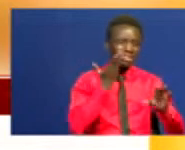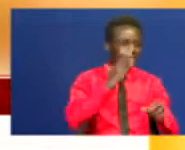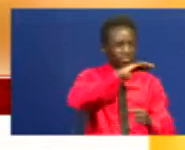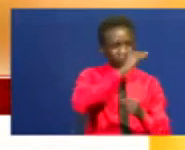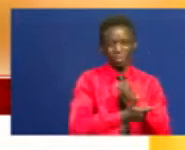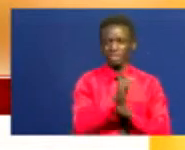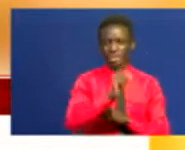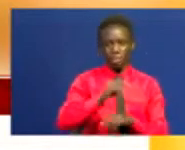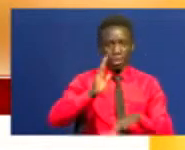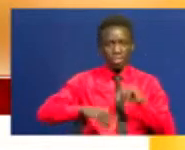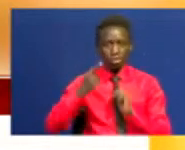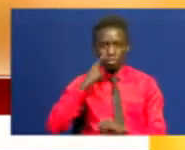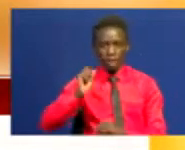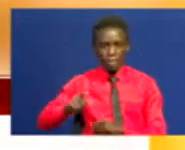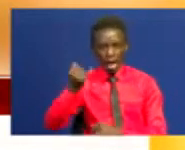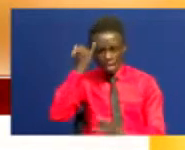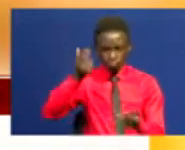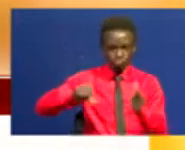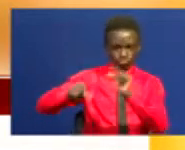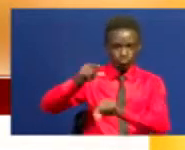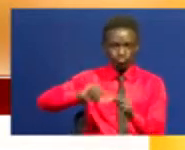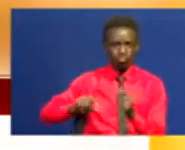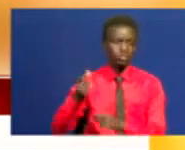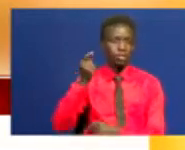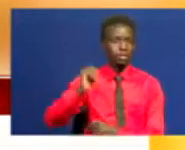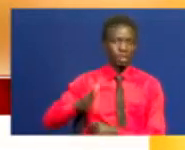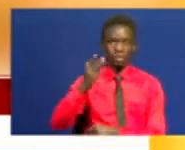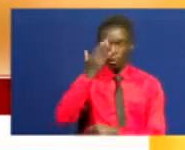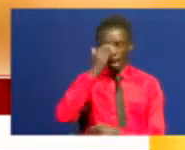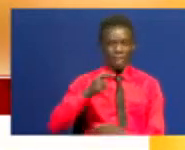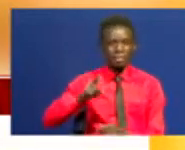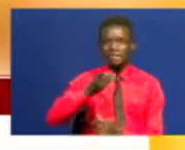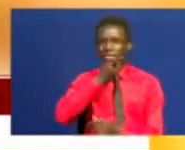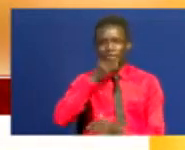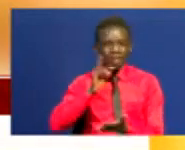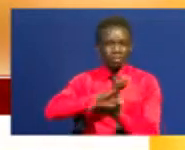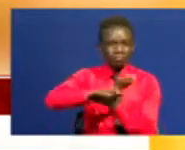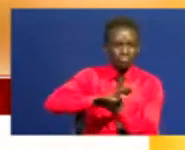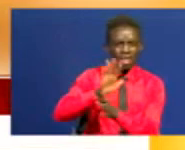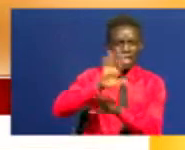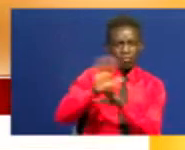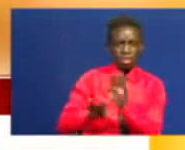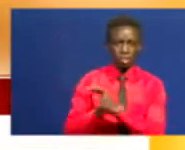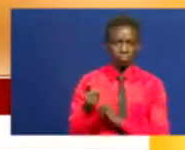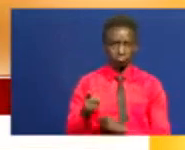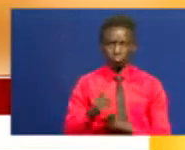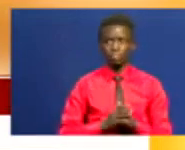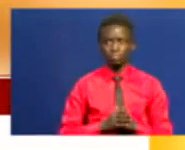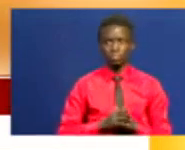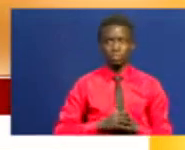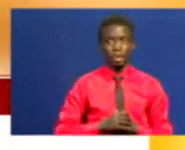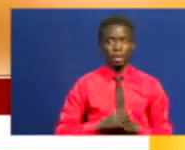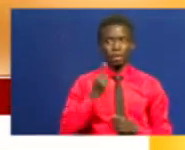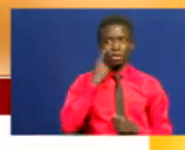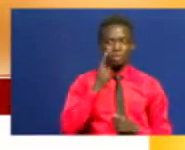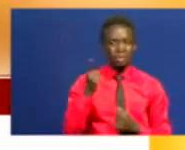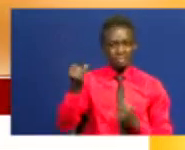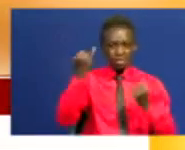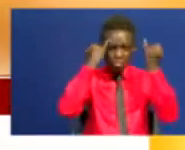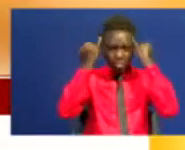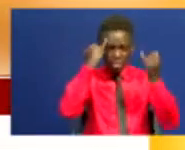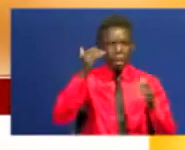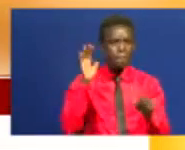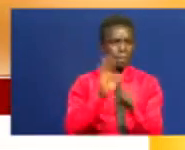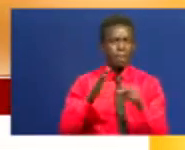The staples would be like lentils and beans and rice and things like that. And these days of belt-tightening initiatives, many people would